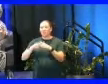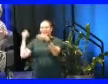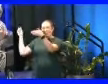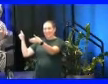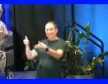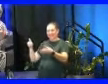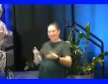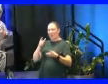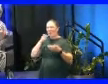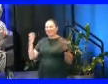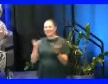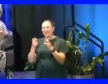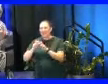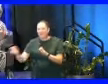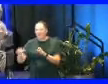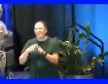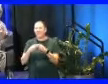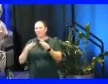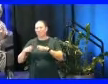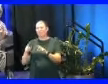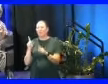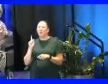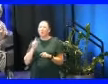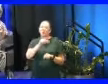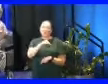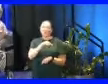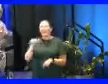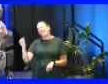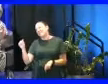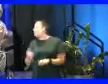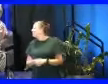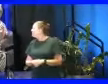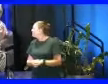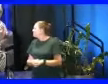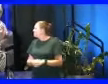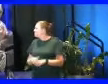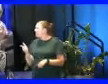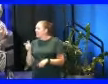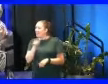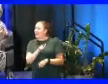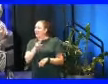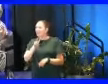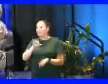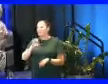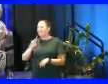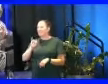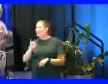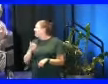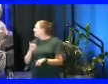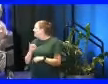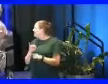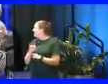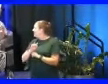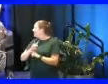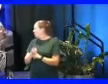panel, and then transition into some question and answer. So I'm going to hand it off to Vicki first. If you just,